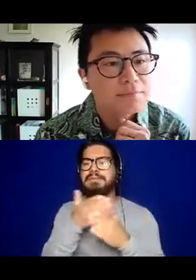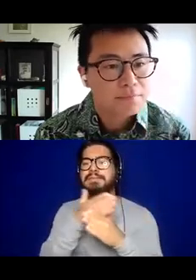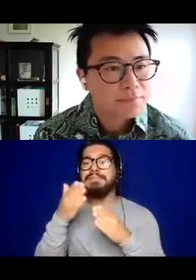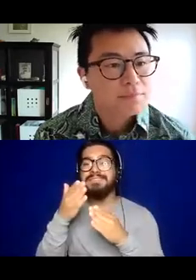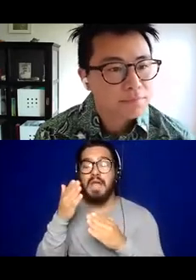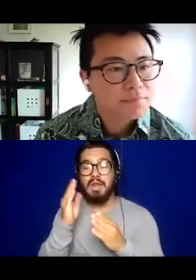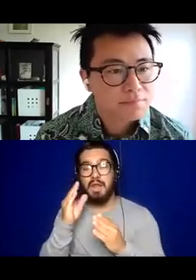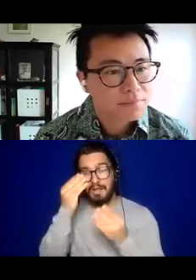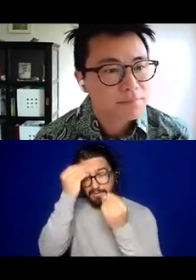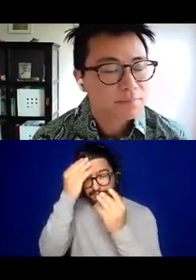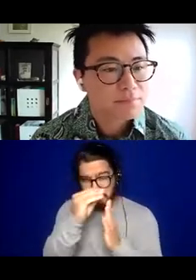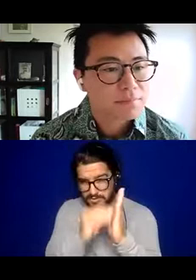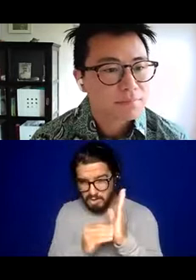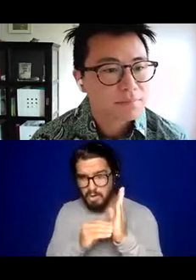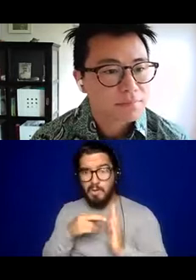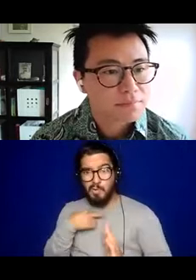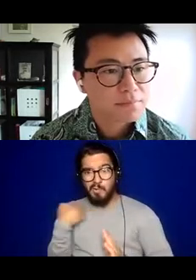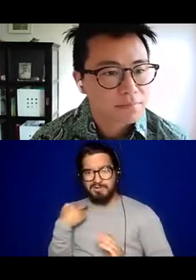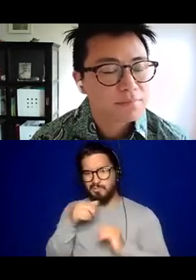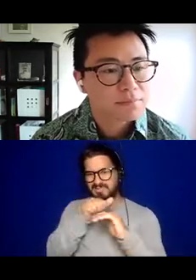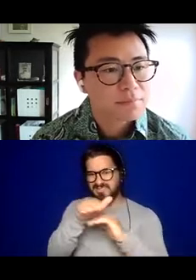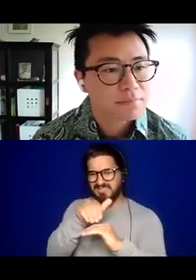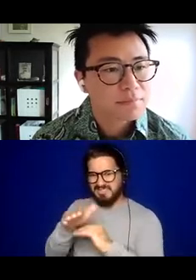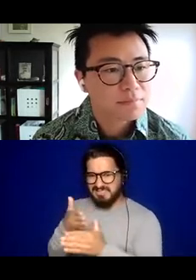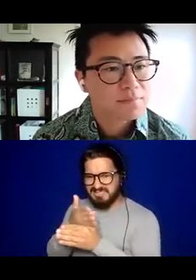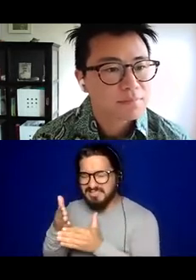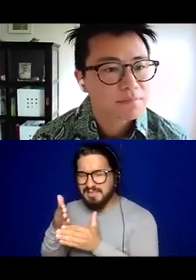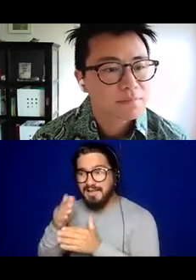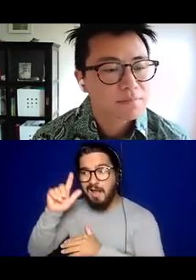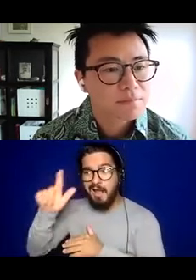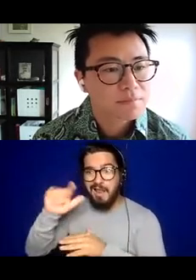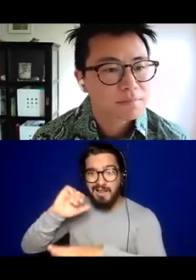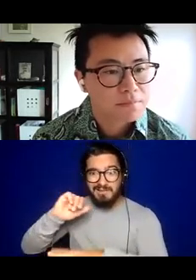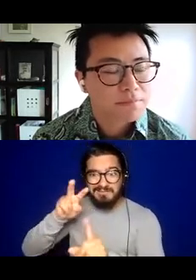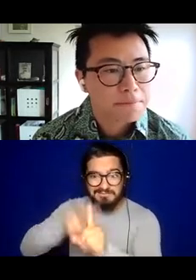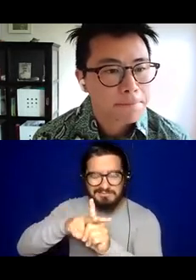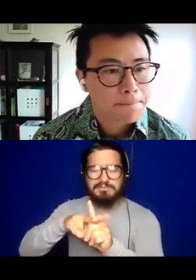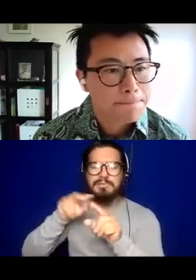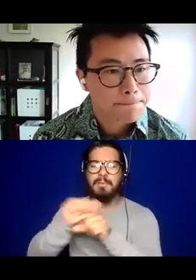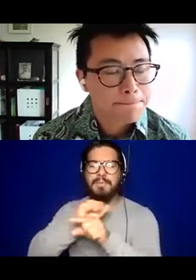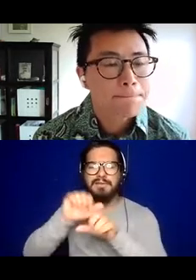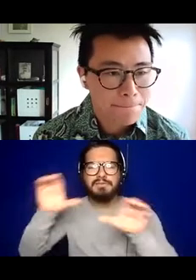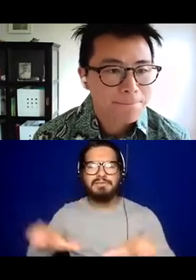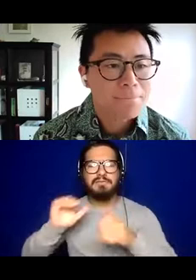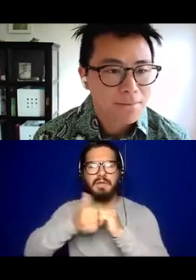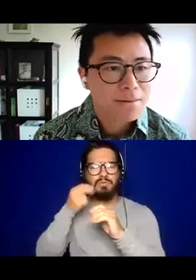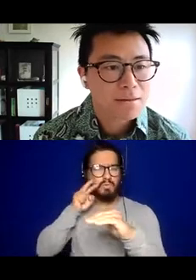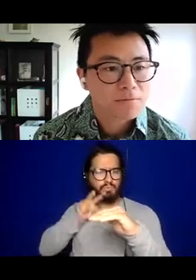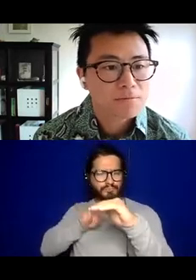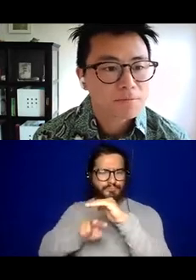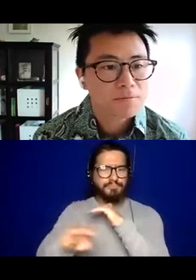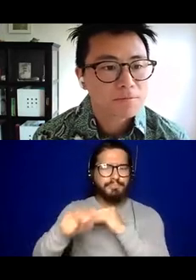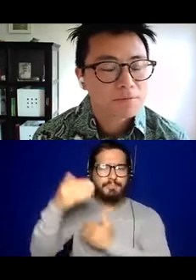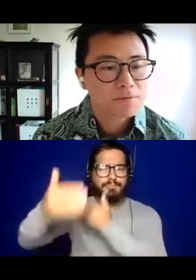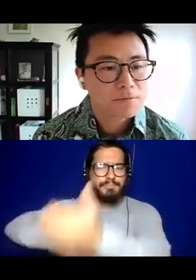risk, and then share practices on how we would address that moving forward as we go.